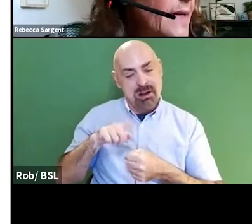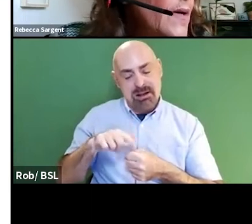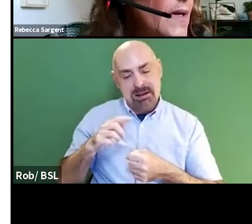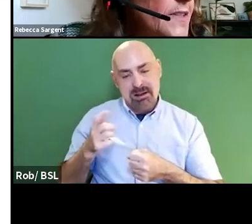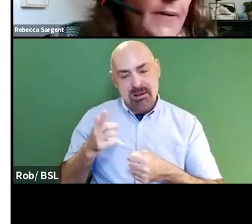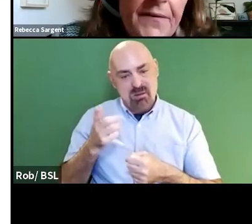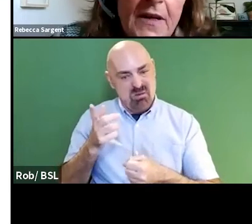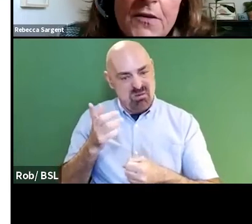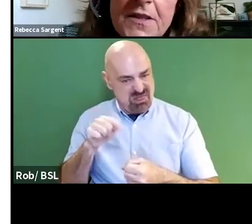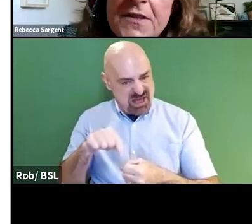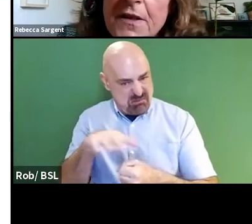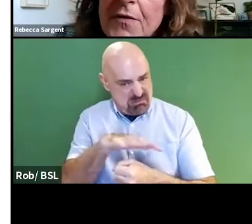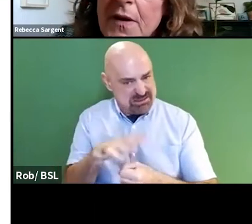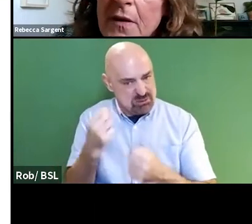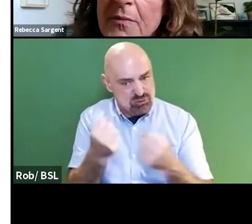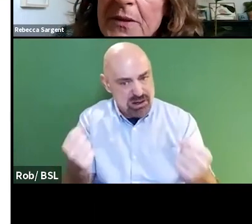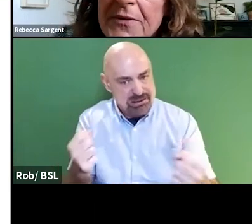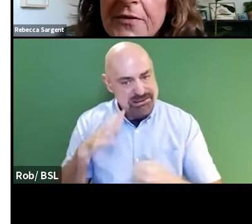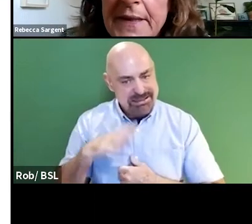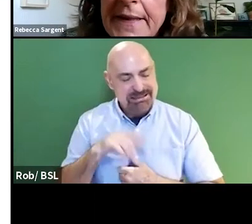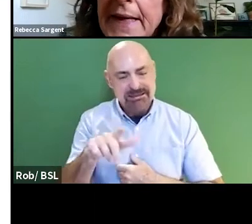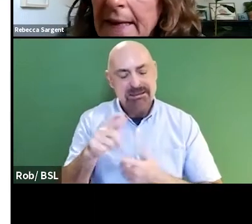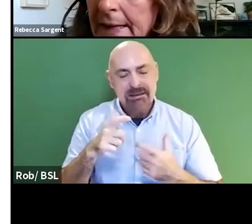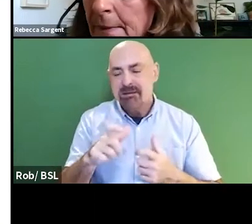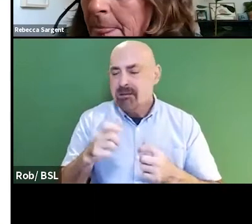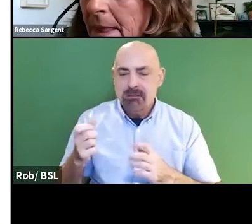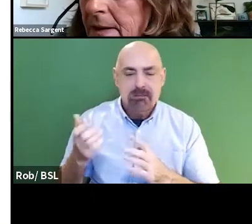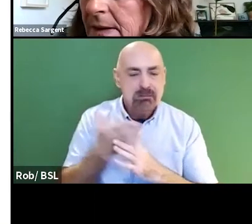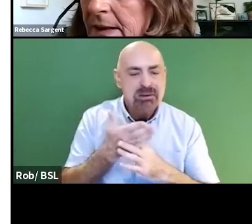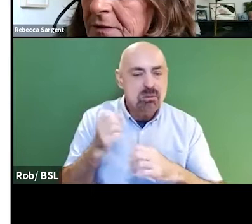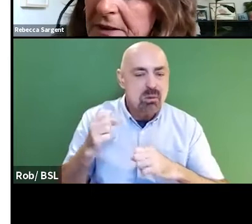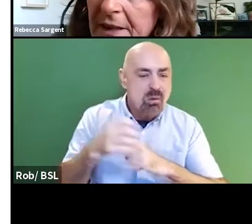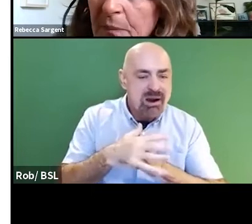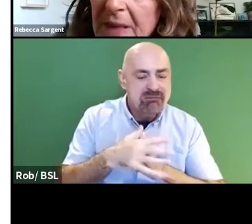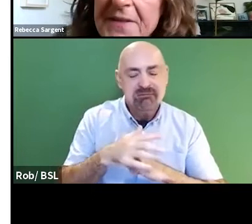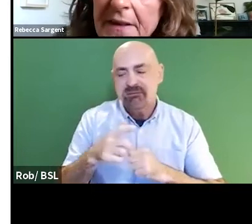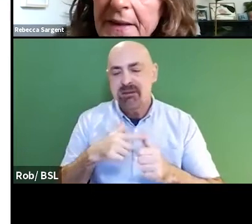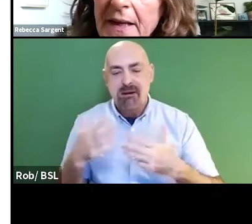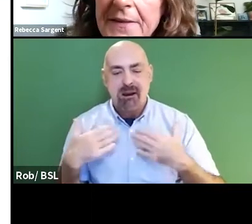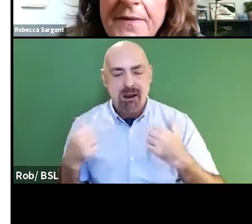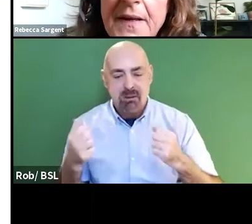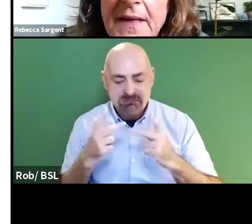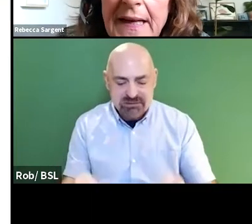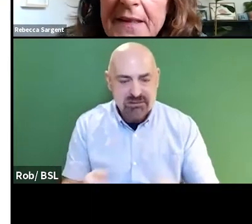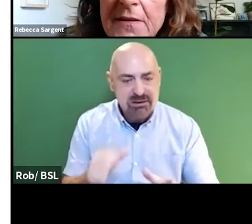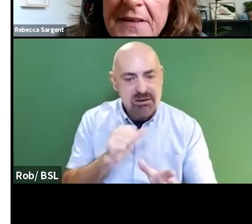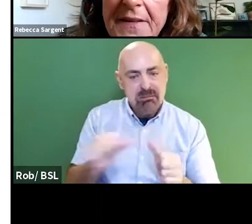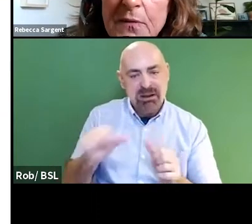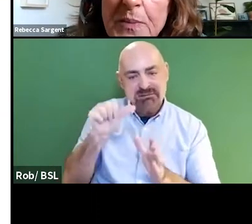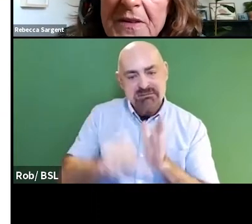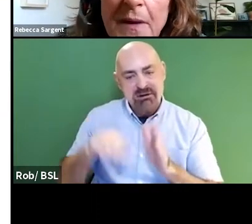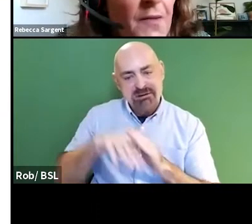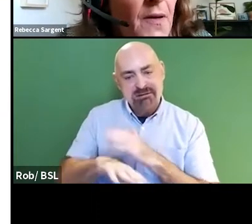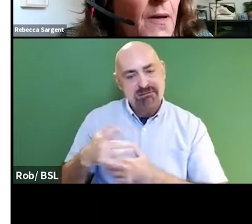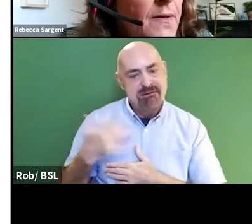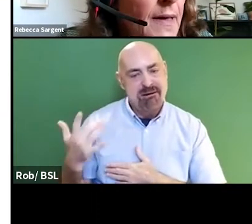place. So we have that consistent offer of midwifery, health visiting, best start in life, and alongside there